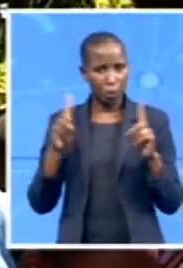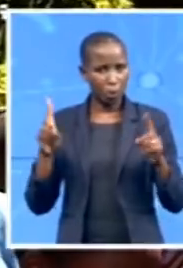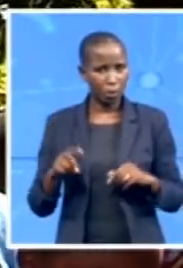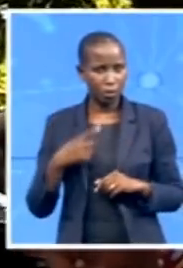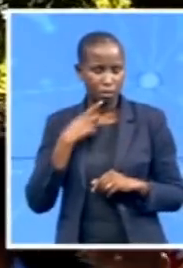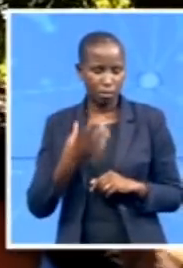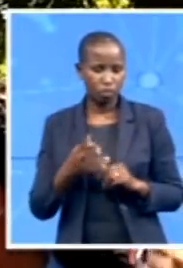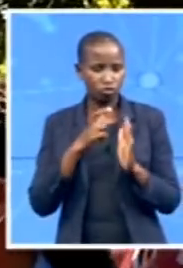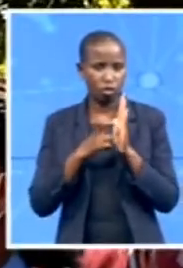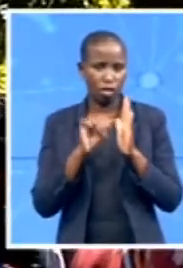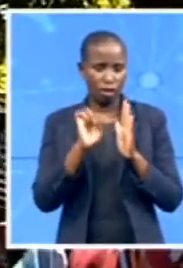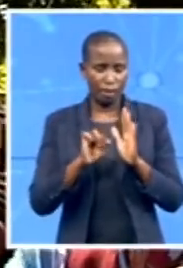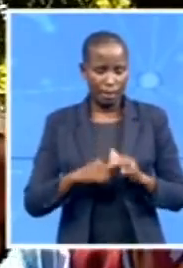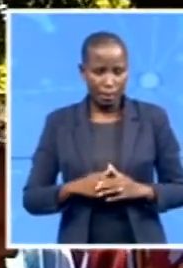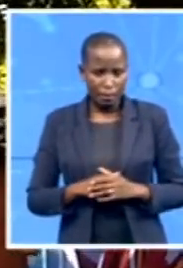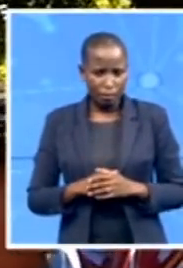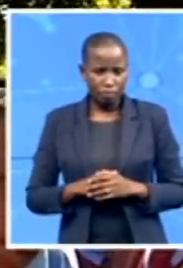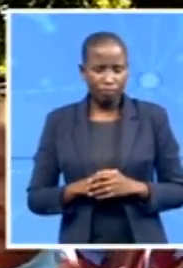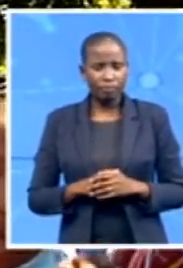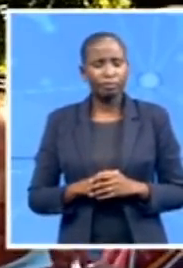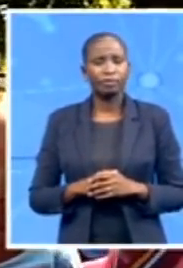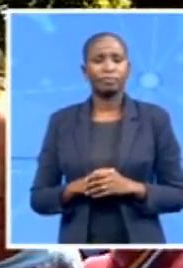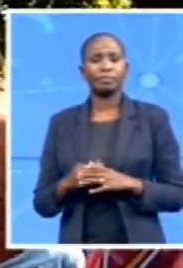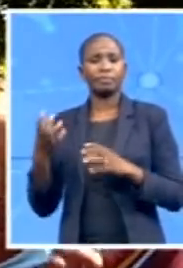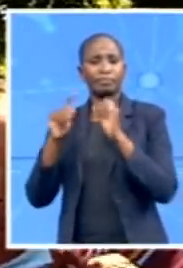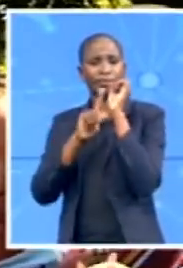Siamo is the last one. Where's Siamo?